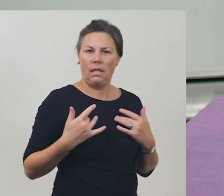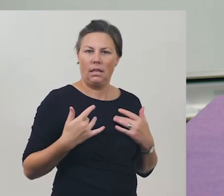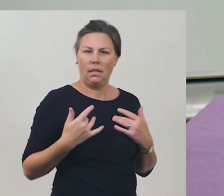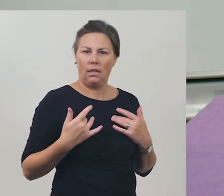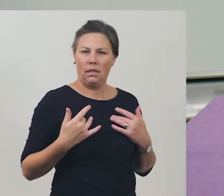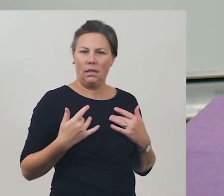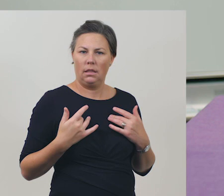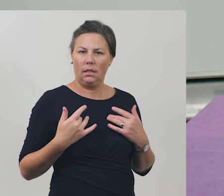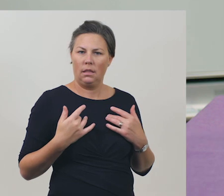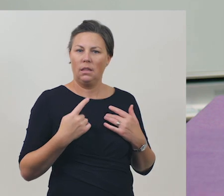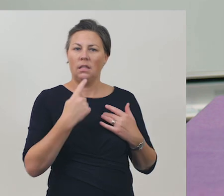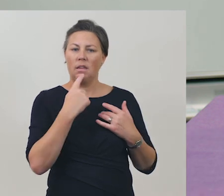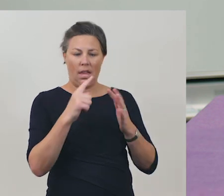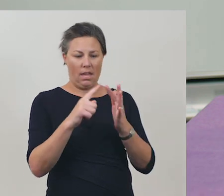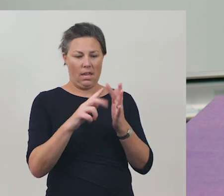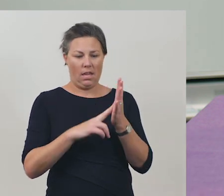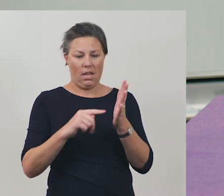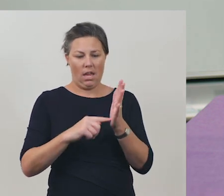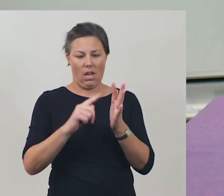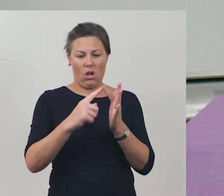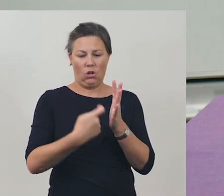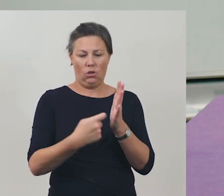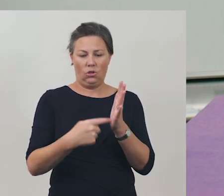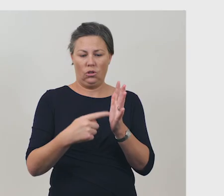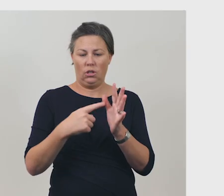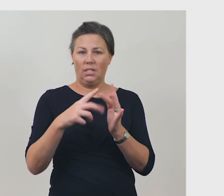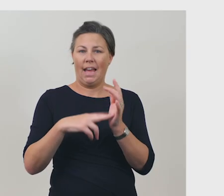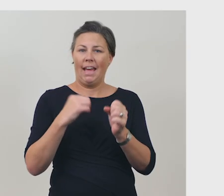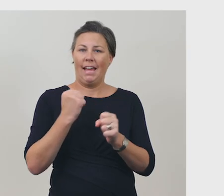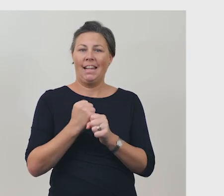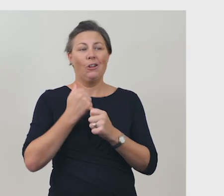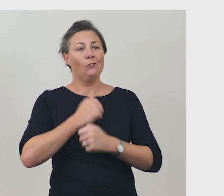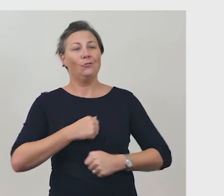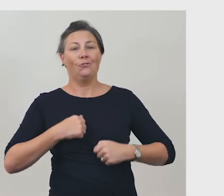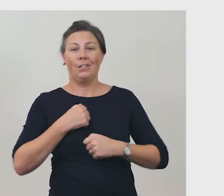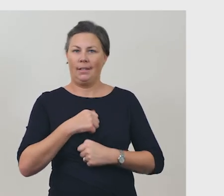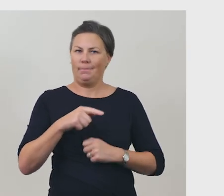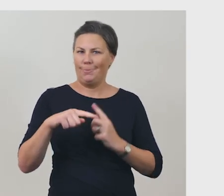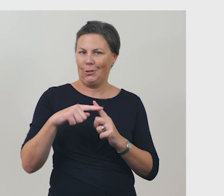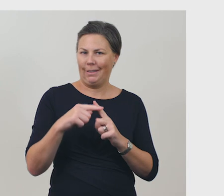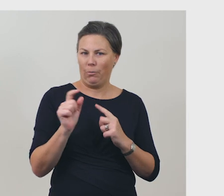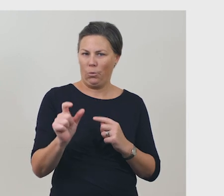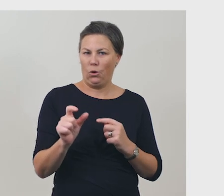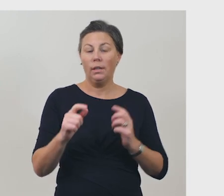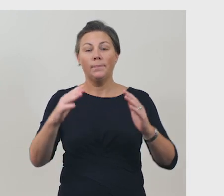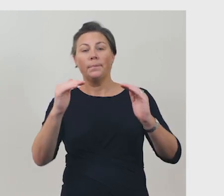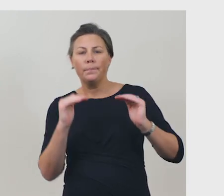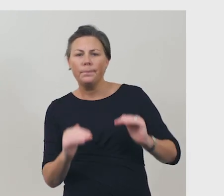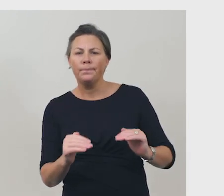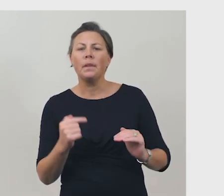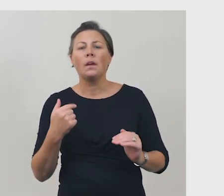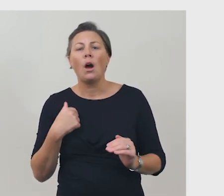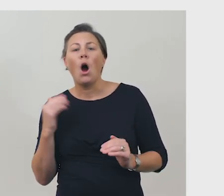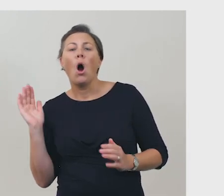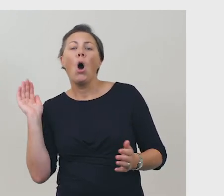word entertaining. The next example, "The journey home was quick and comfortable."